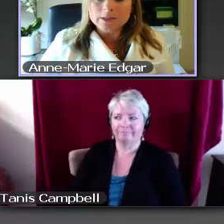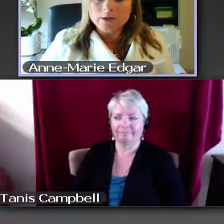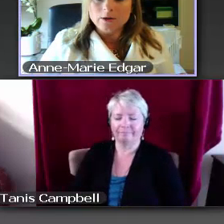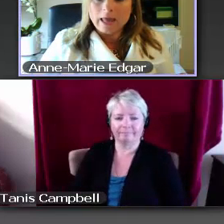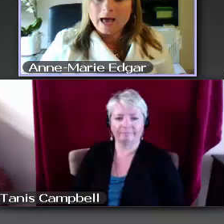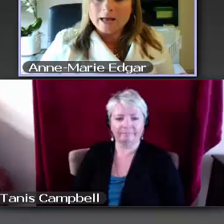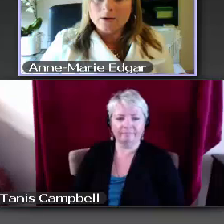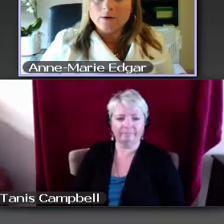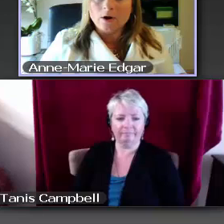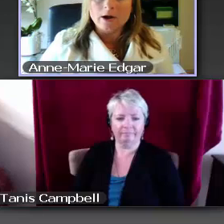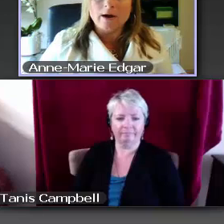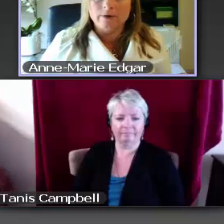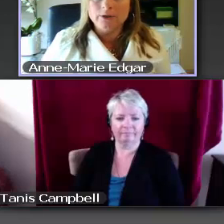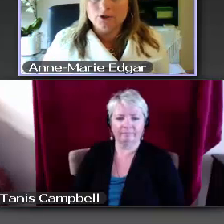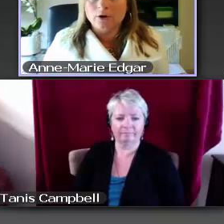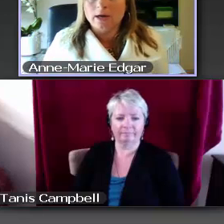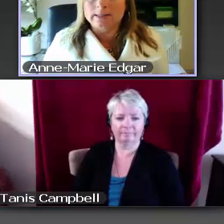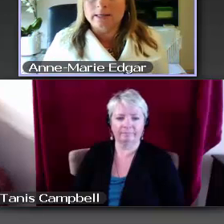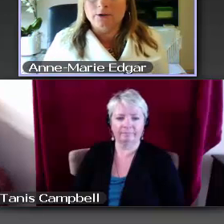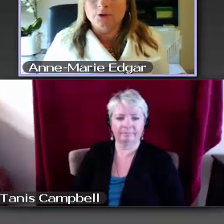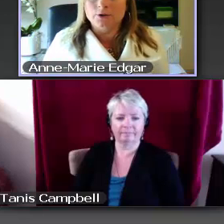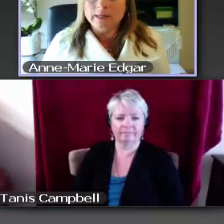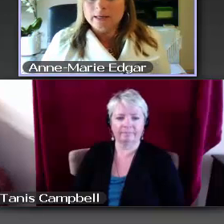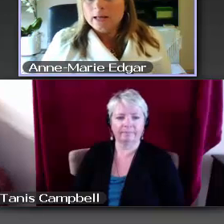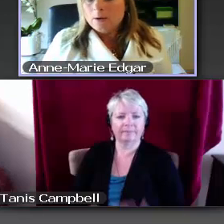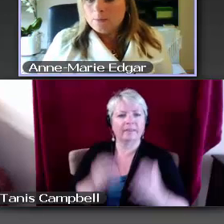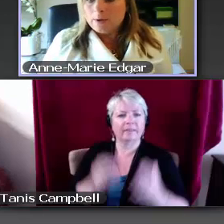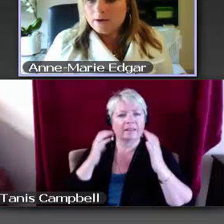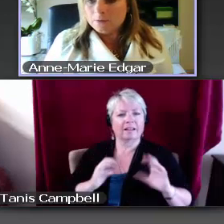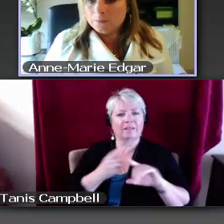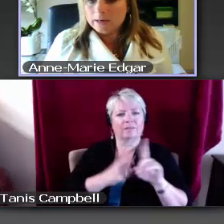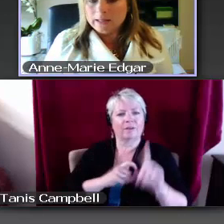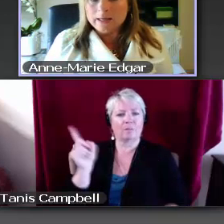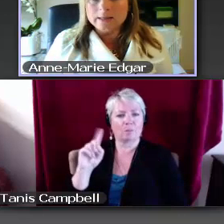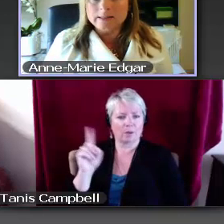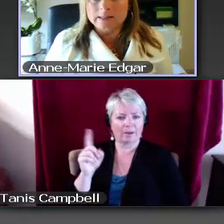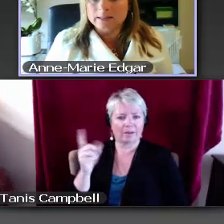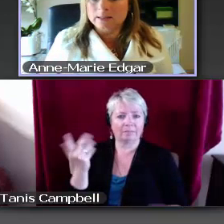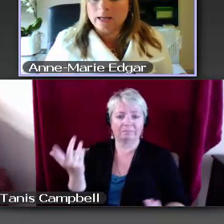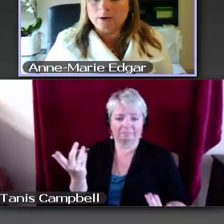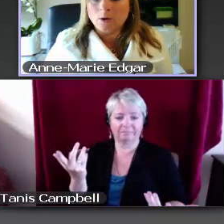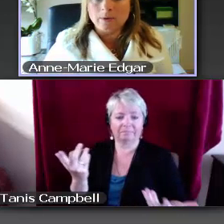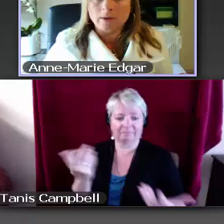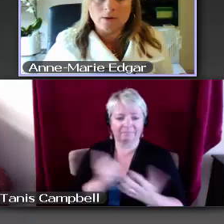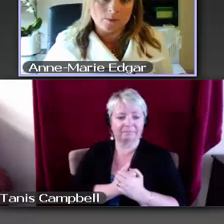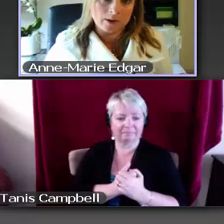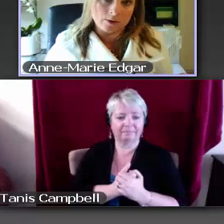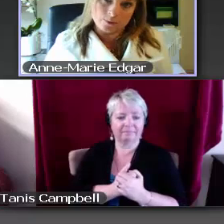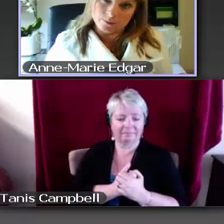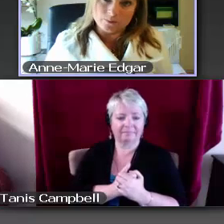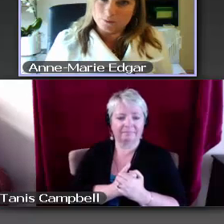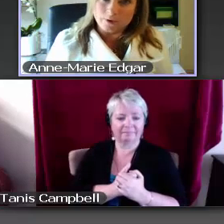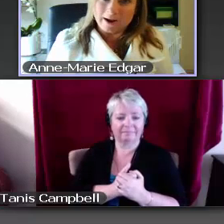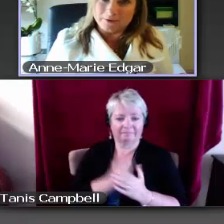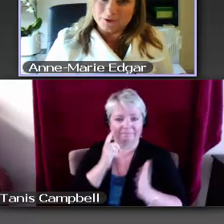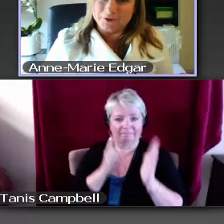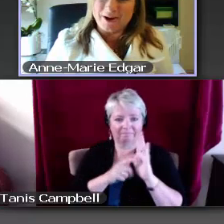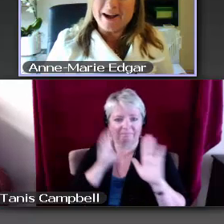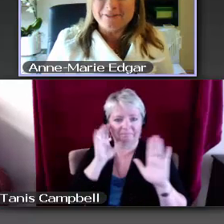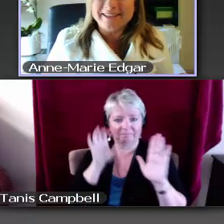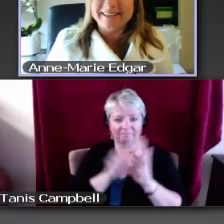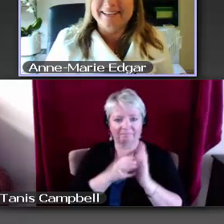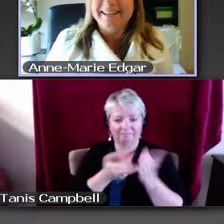So just to look at our coverage across the country, we have a really consistent and homeographic